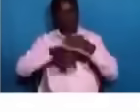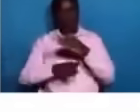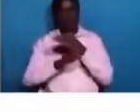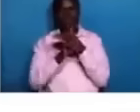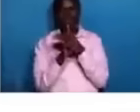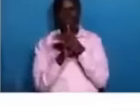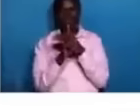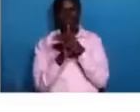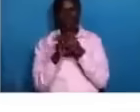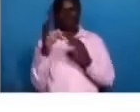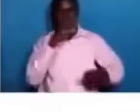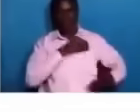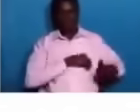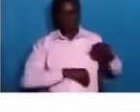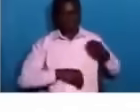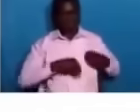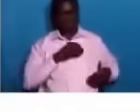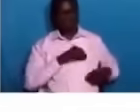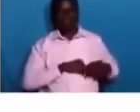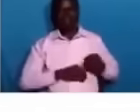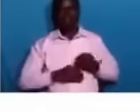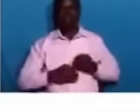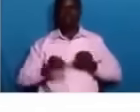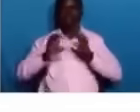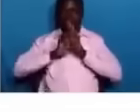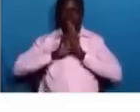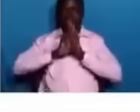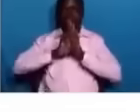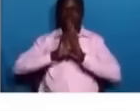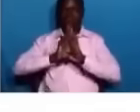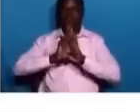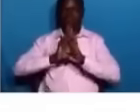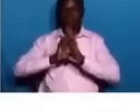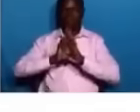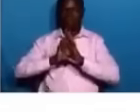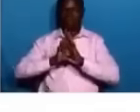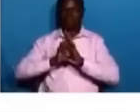scandals of corruption. For example, the edible oil.